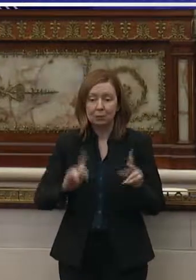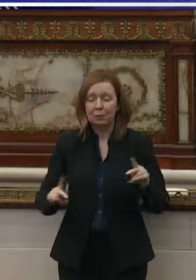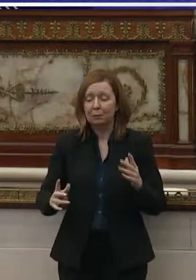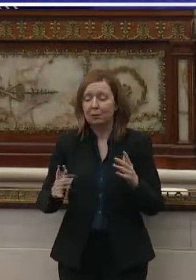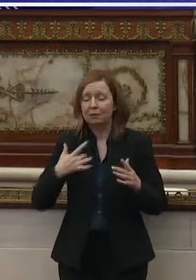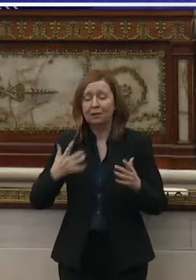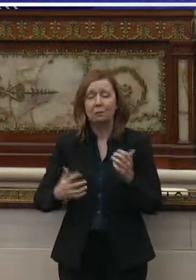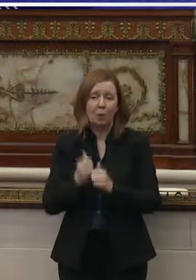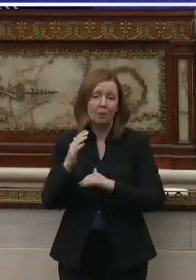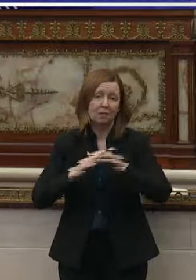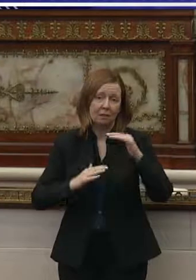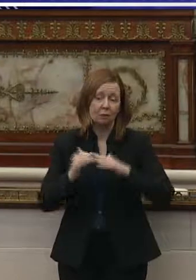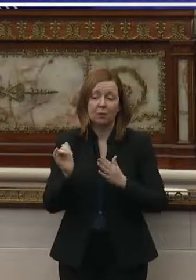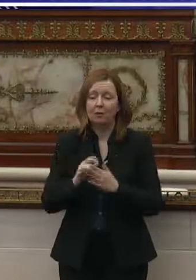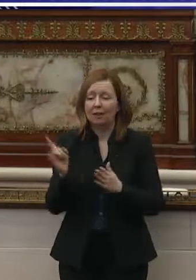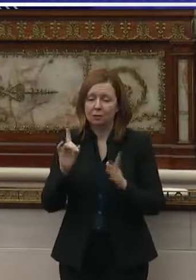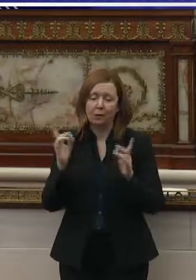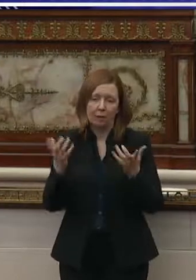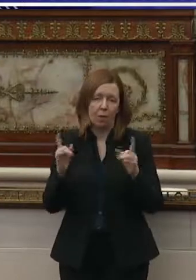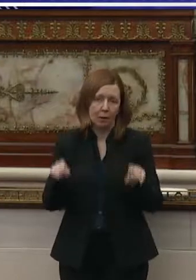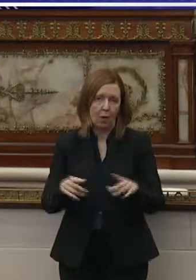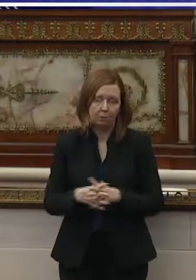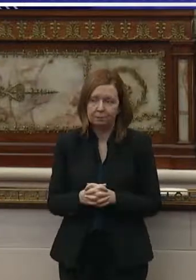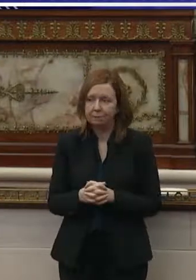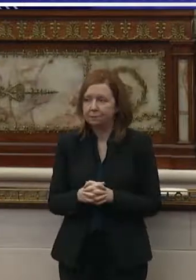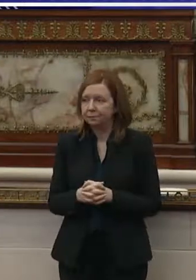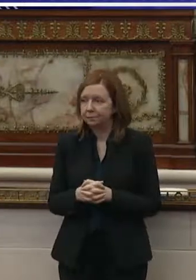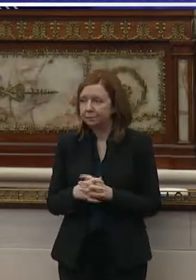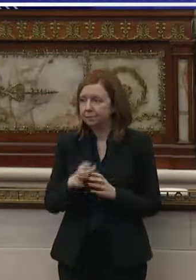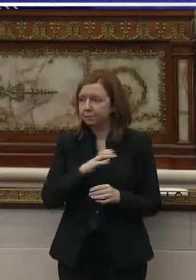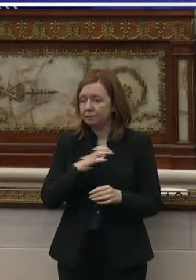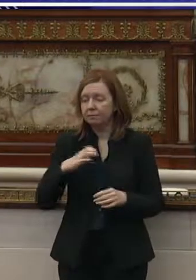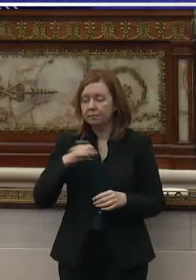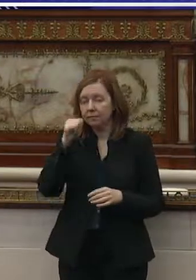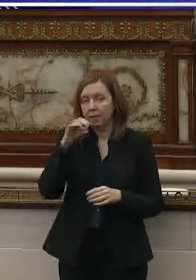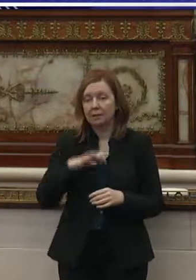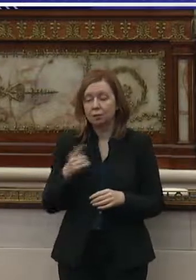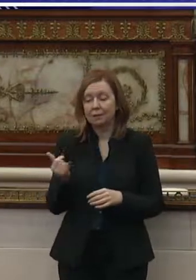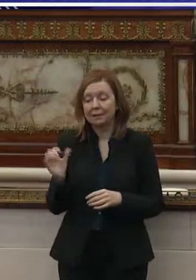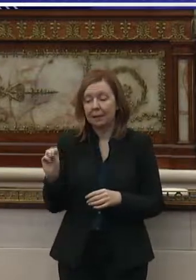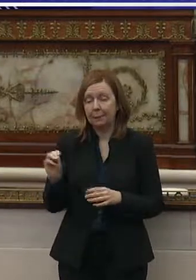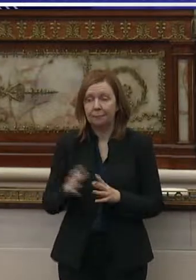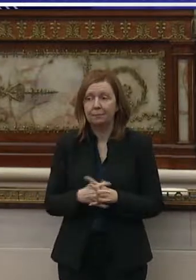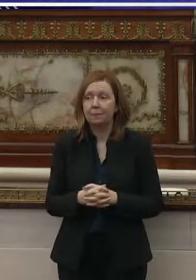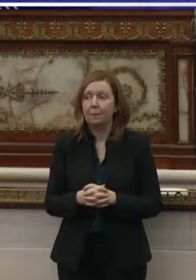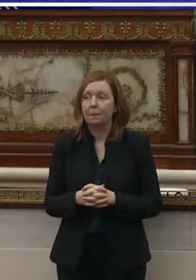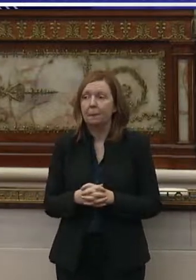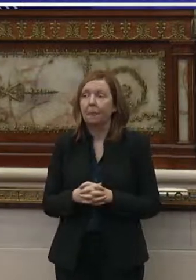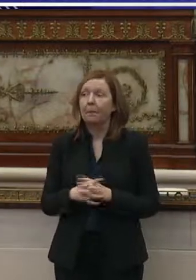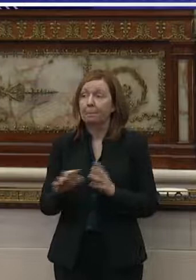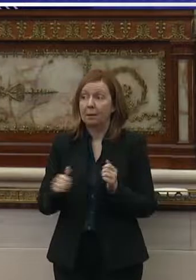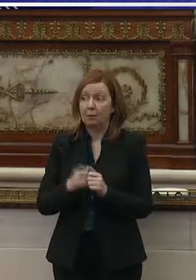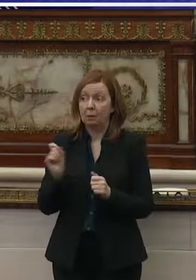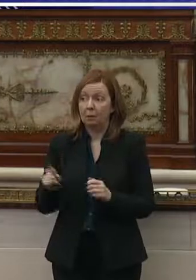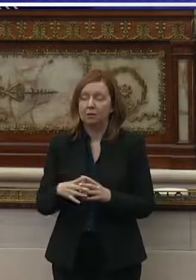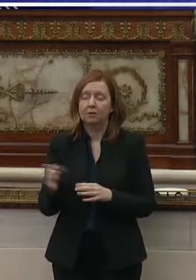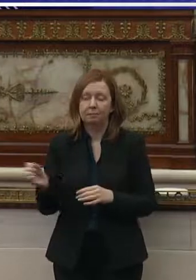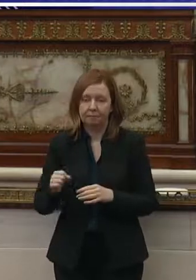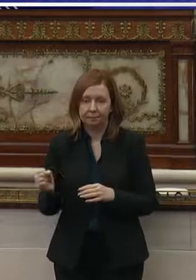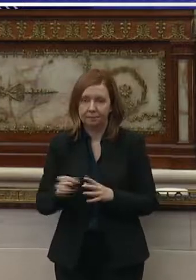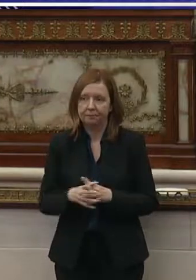most comfortable and that's where they're going to go. Councilwoman Gim had a follow-up question.